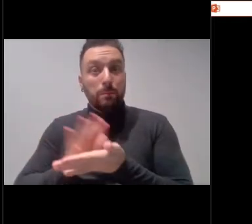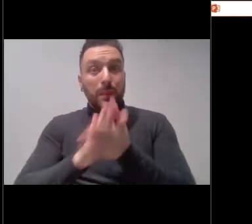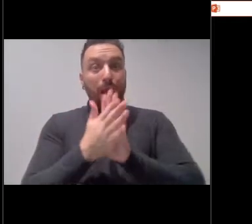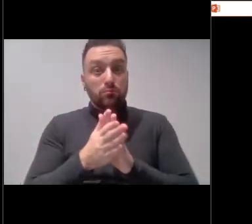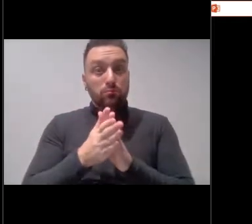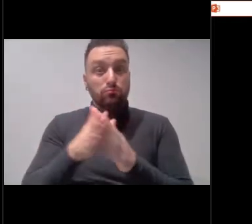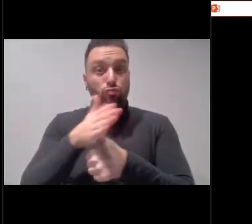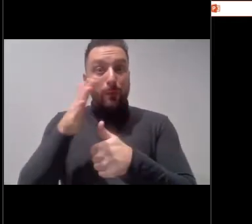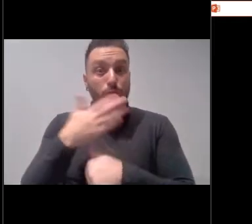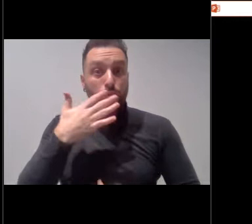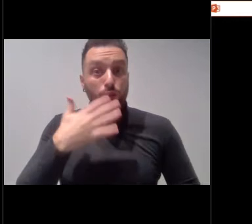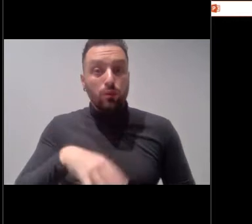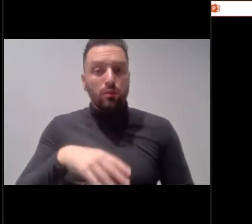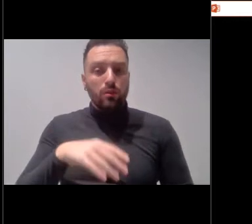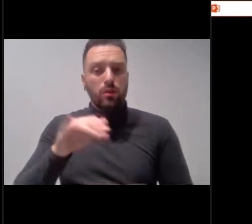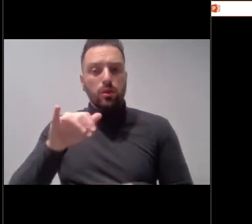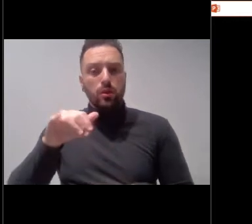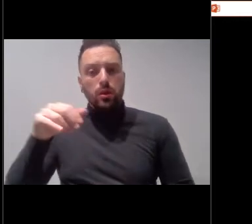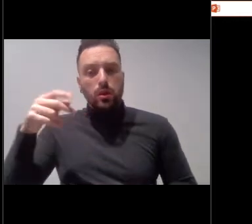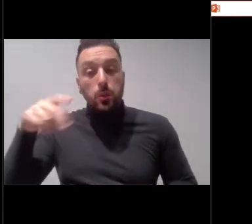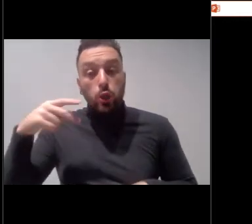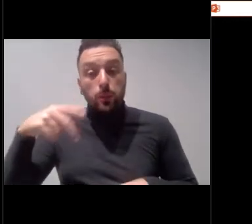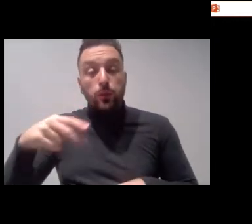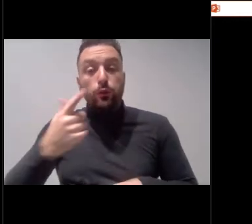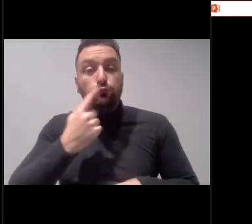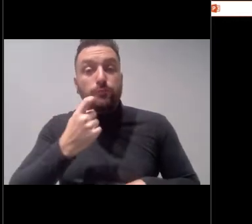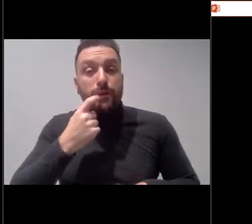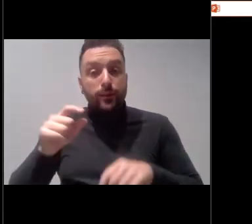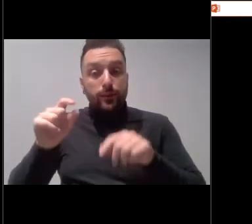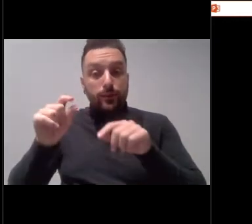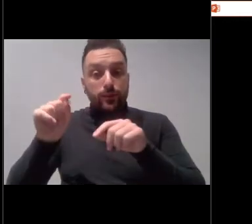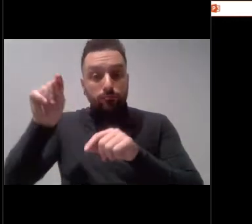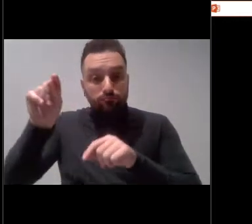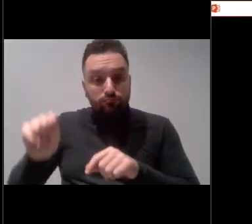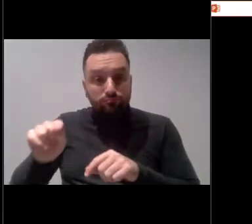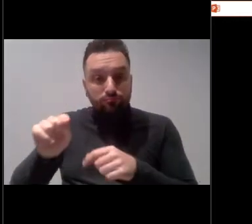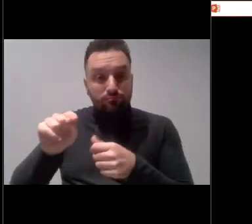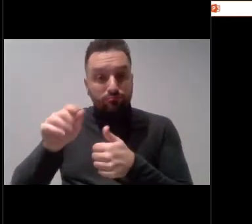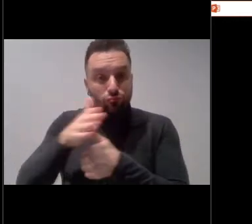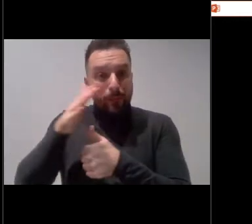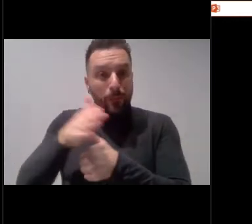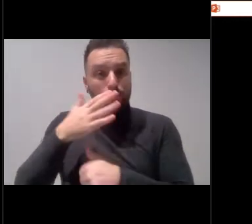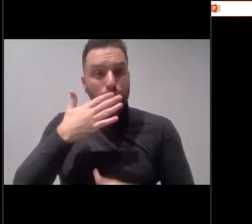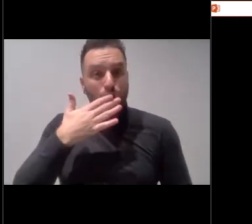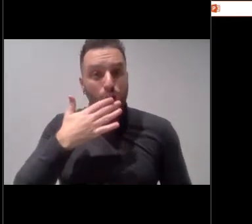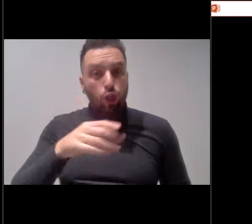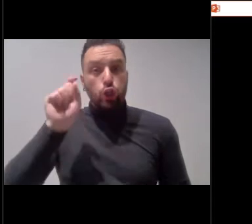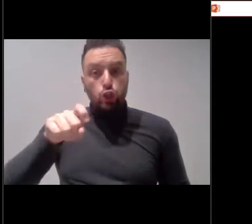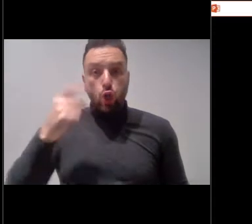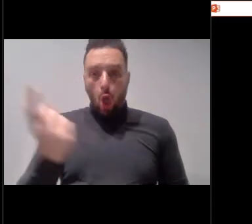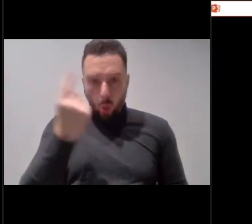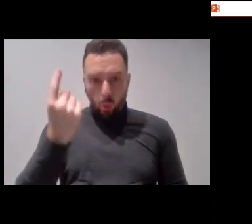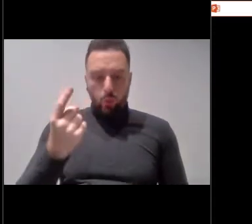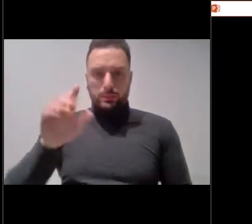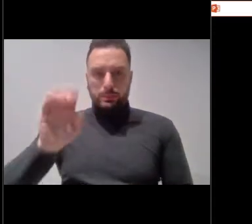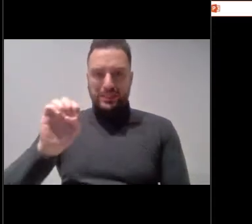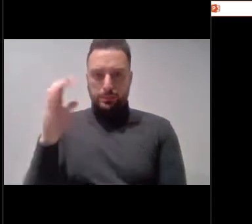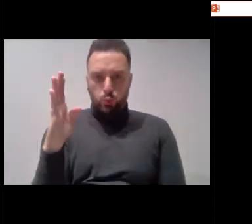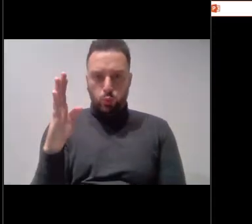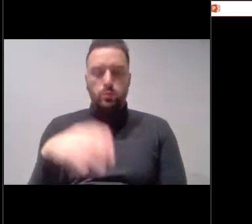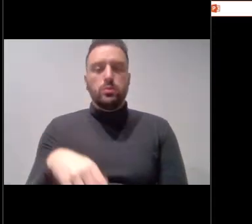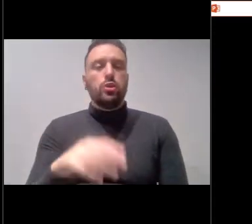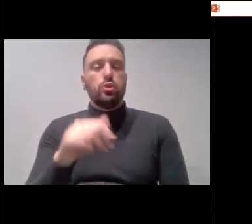flyer, purple and red are the primary colors here, and those our primary colors should always be blue. So don't